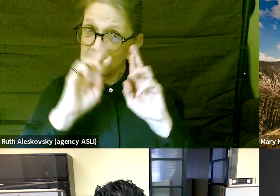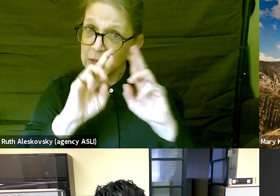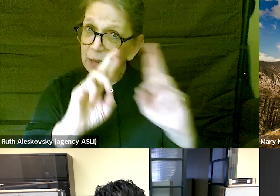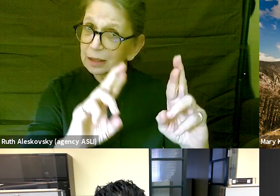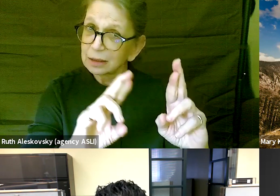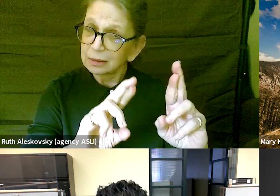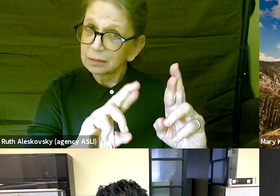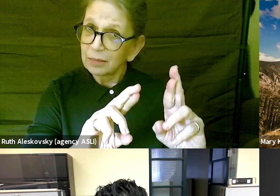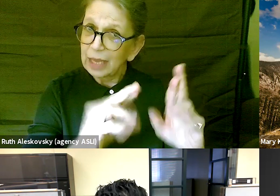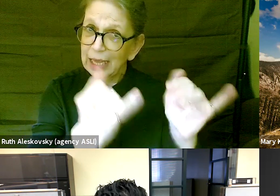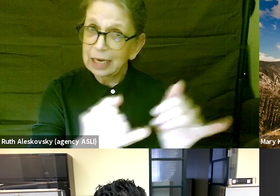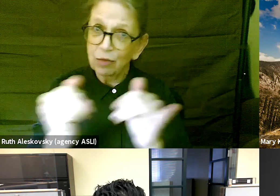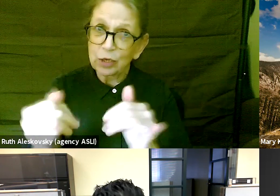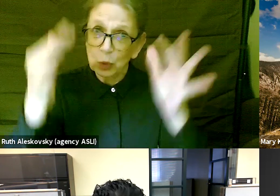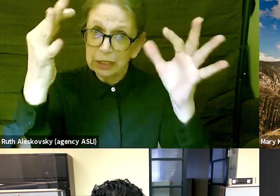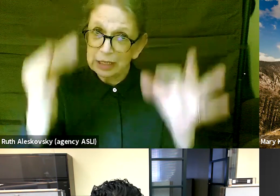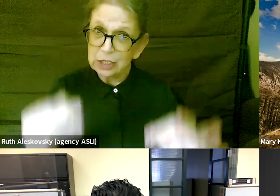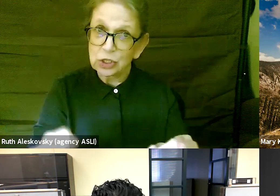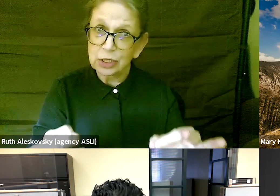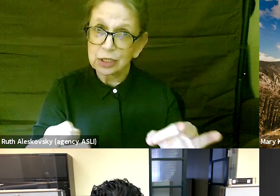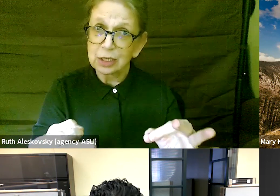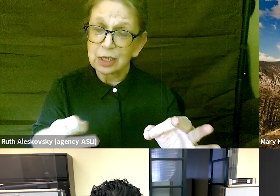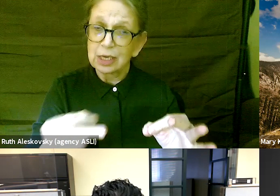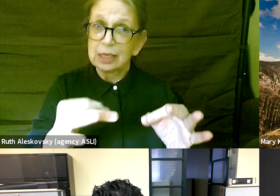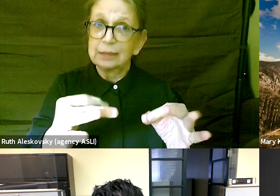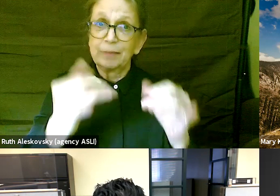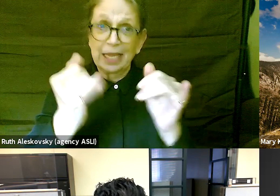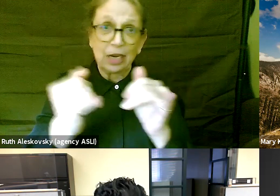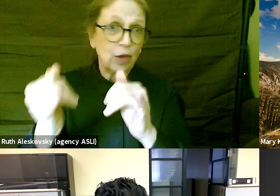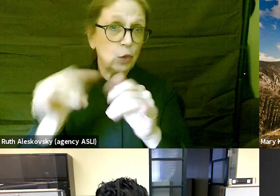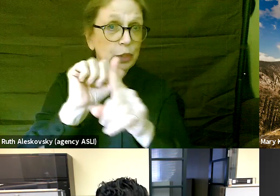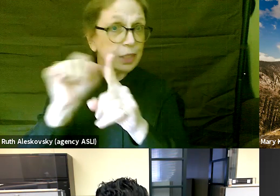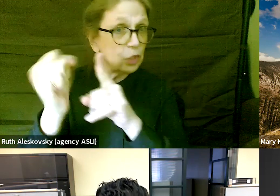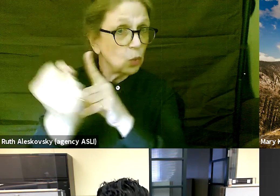individual decisions and situations and what have you,